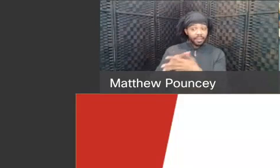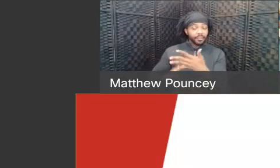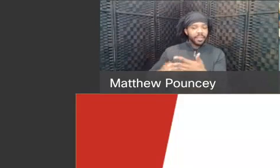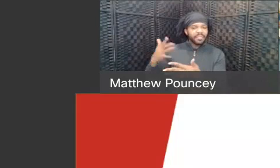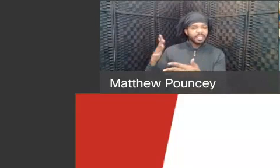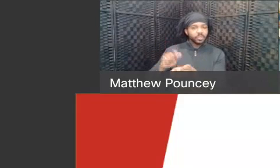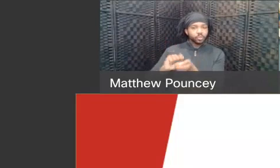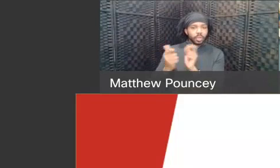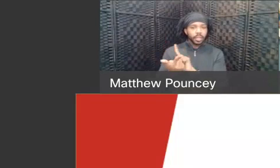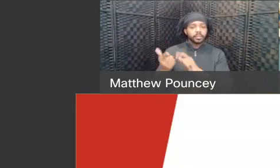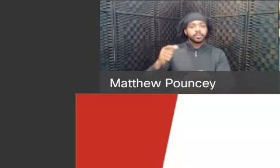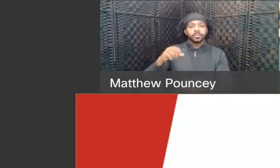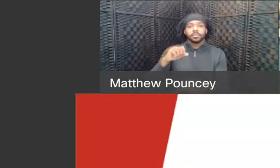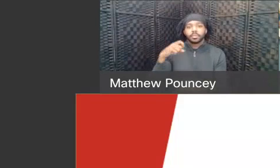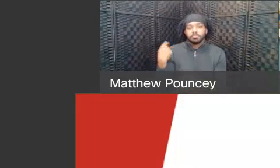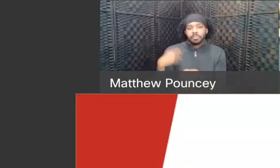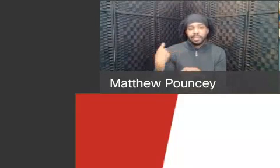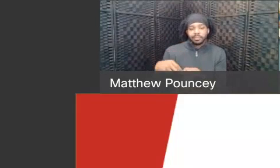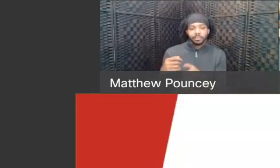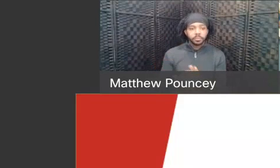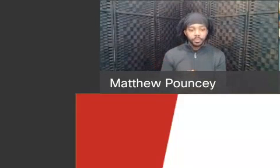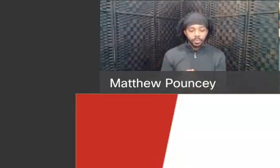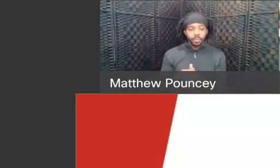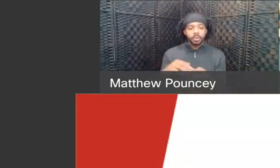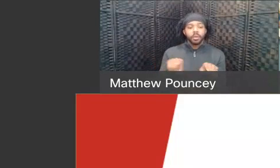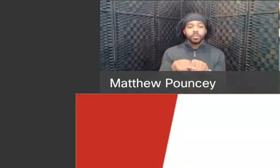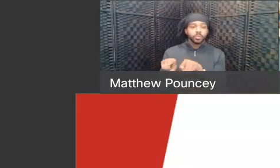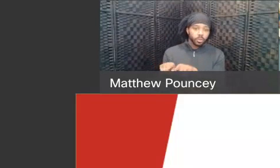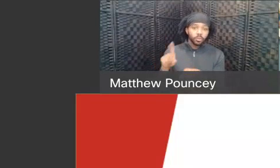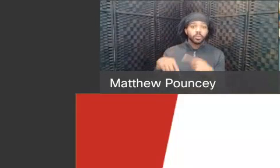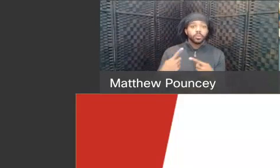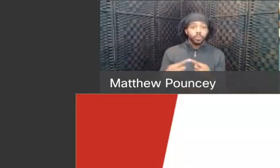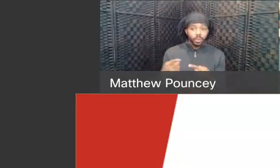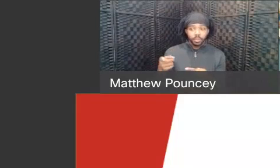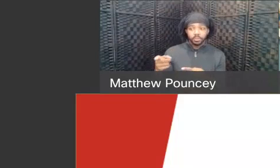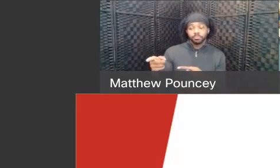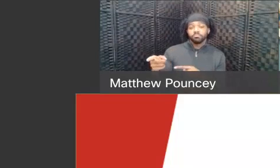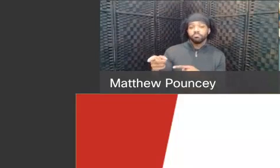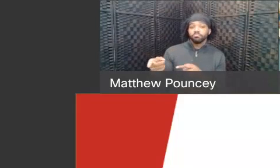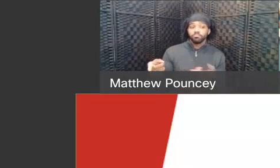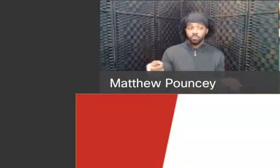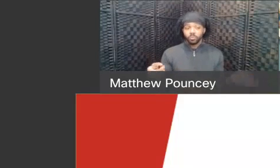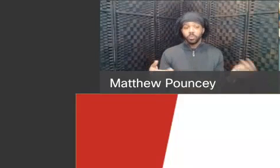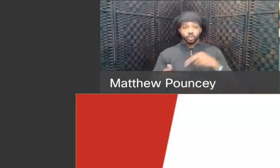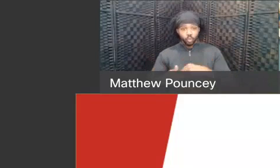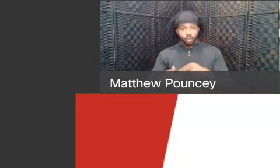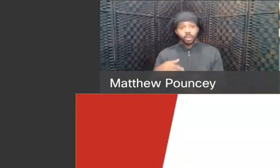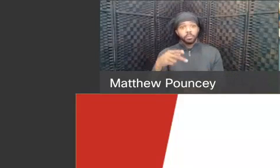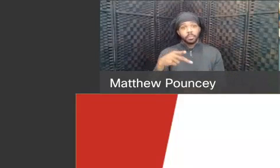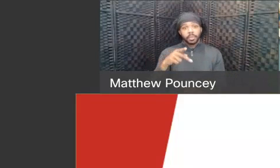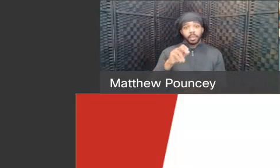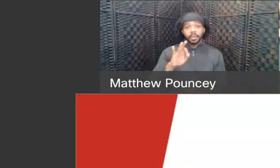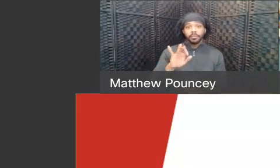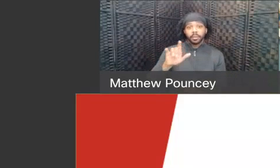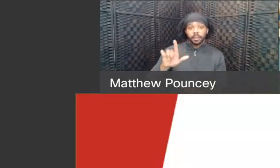into Spanish. Also, when facilities join Project First Line, the moment that we